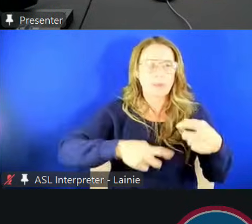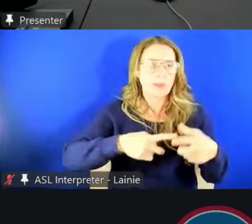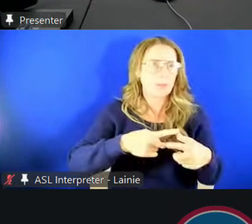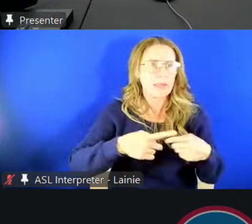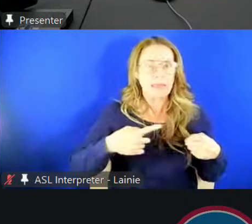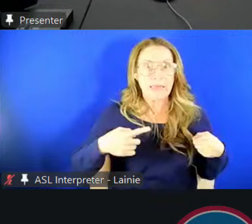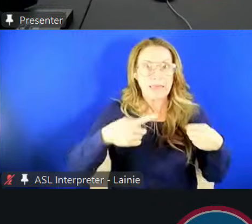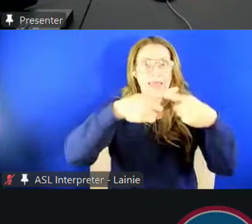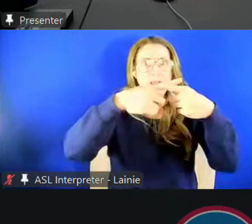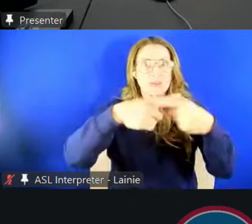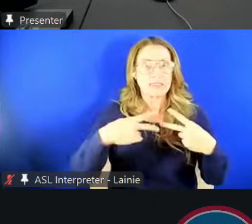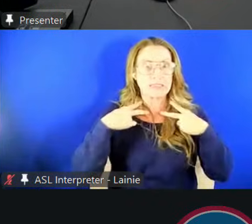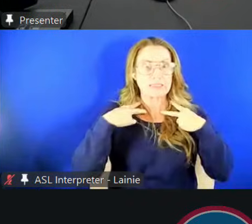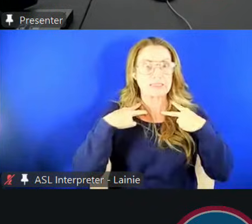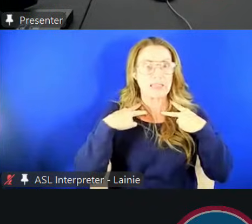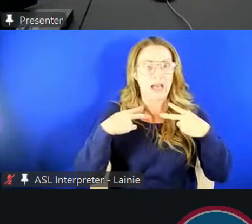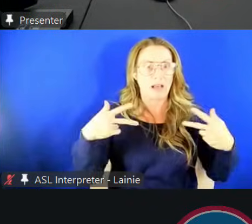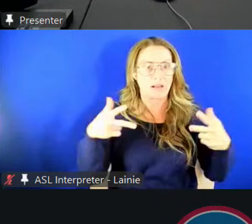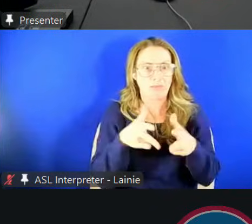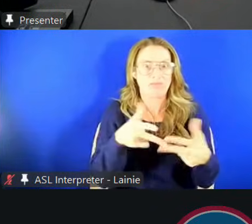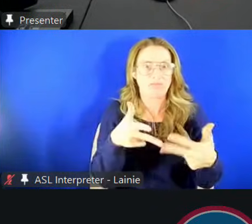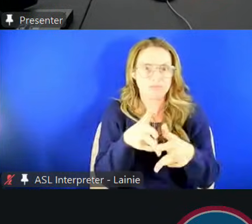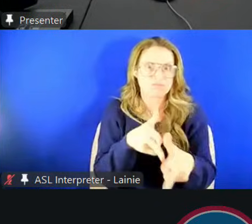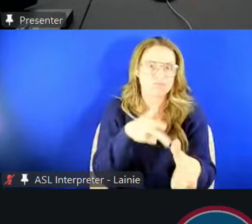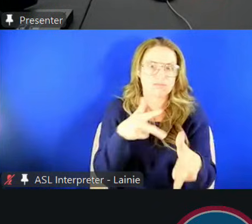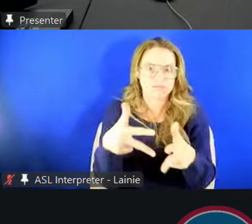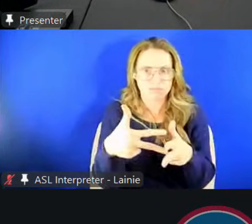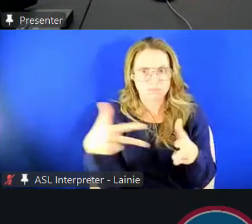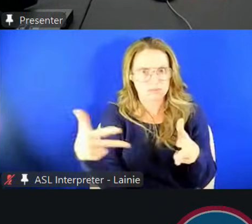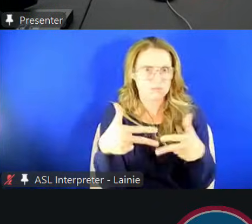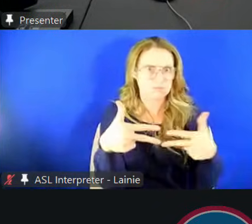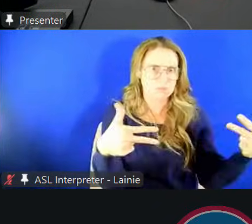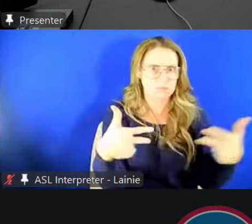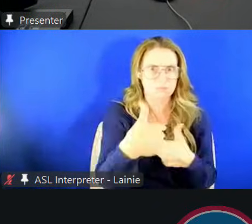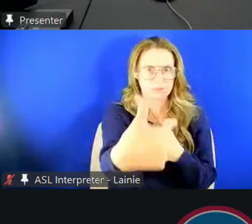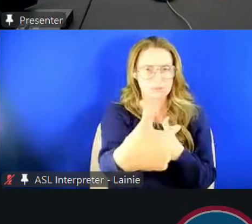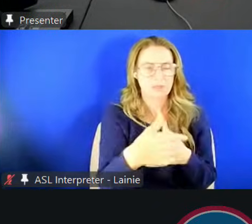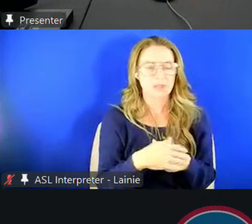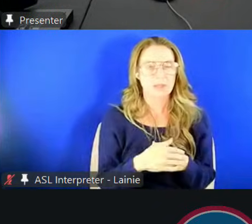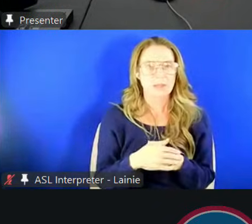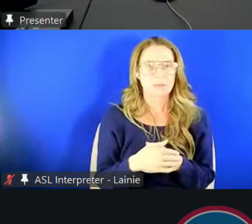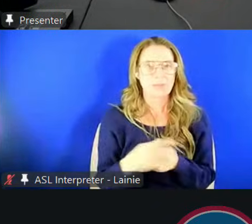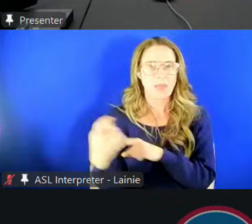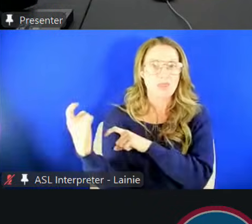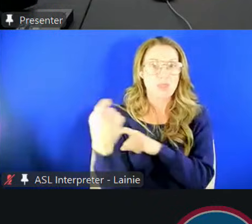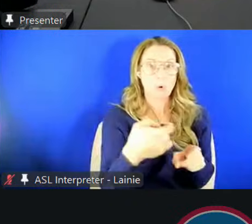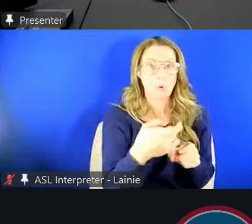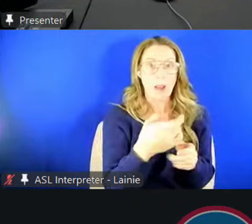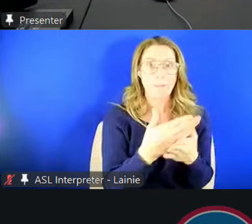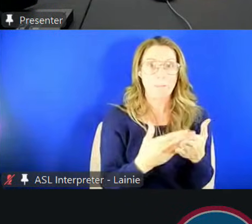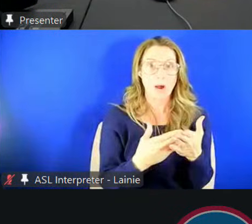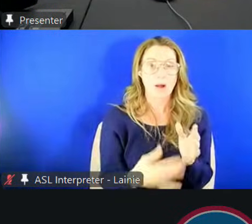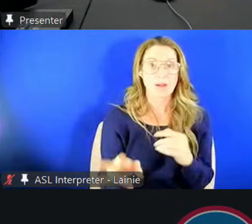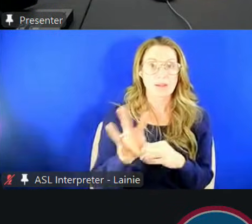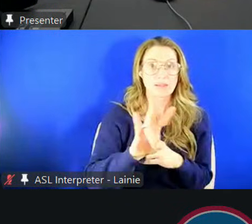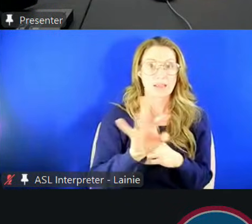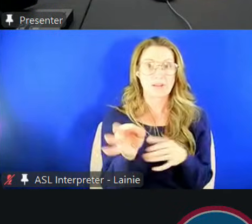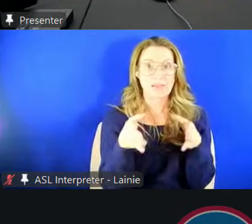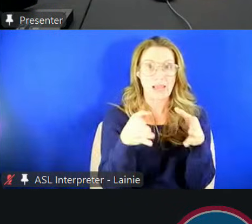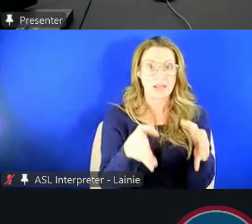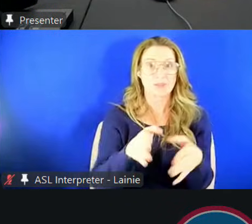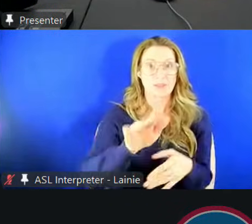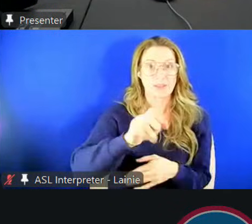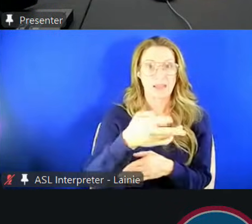bottlenecks. The grant-funded implementation of this is 79th Street, Ashland,